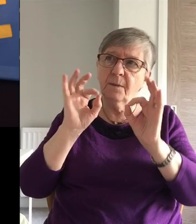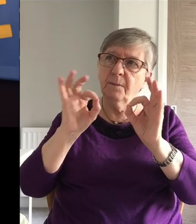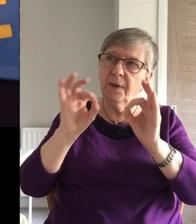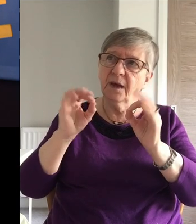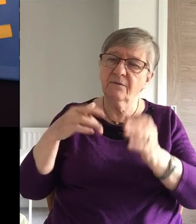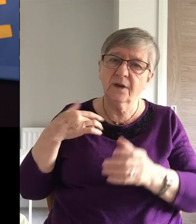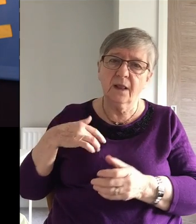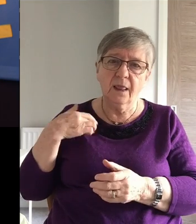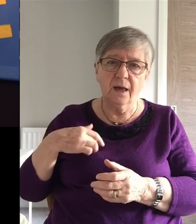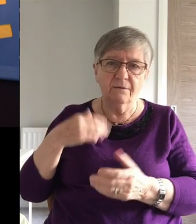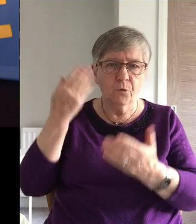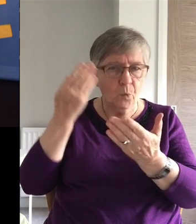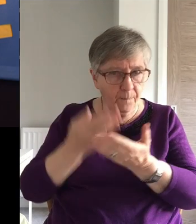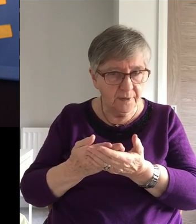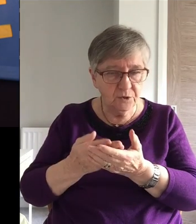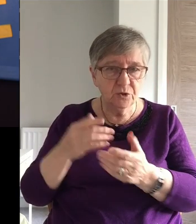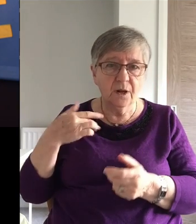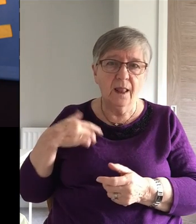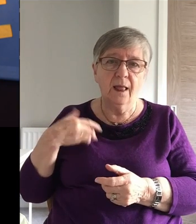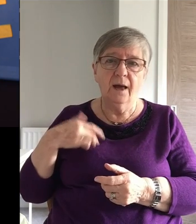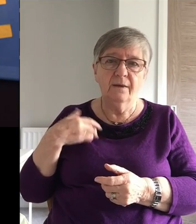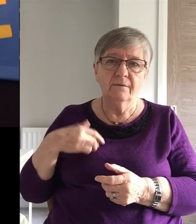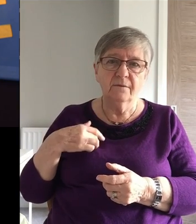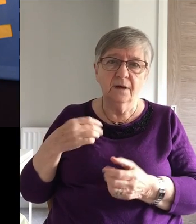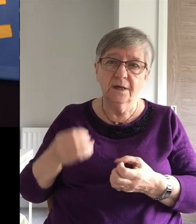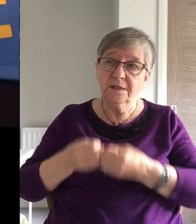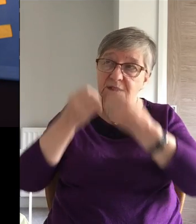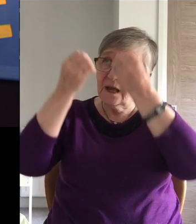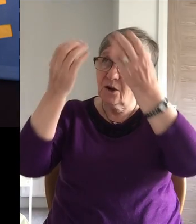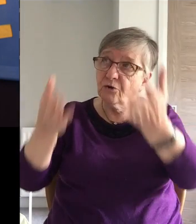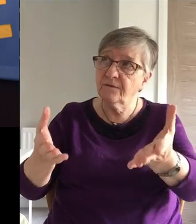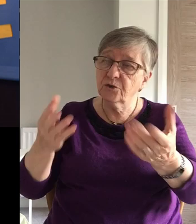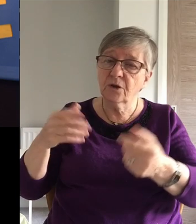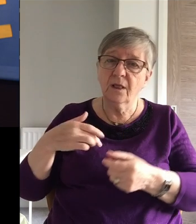life, his obedient life, his sacrificial life.